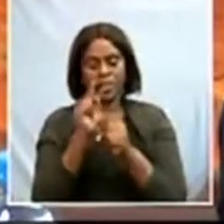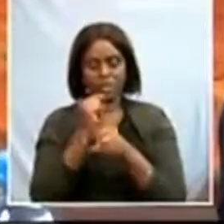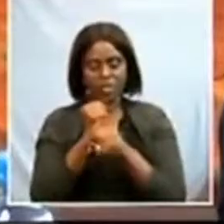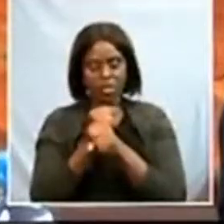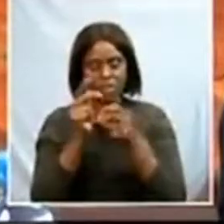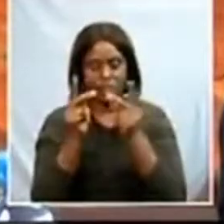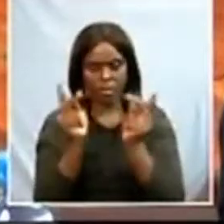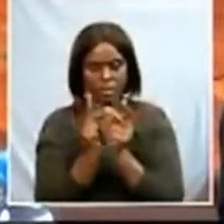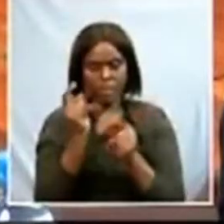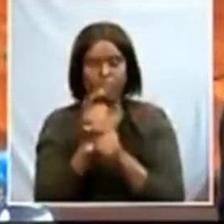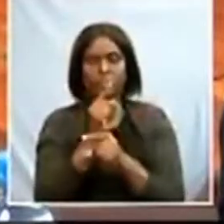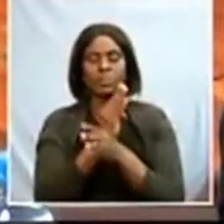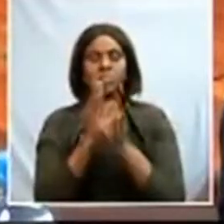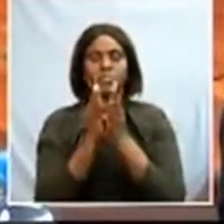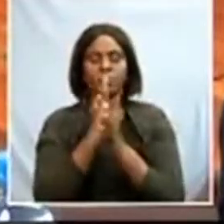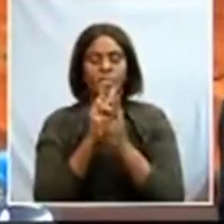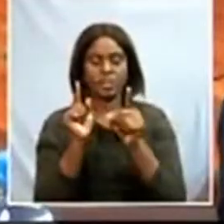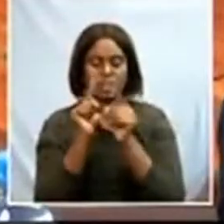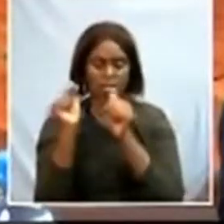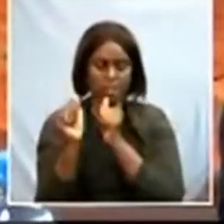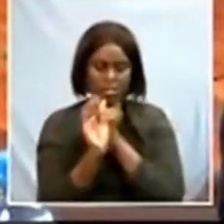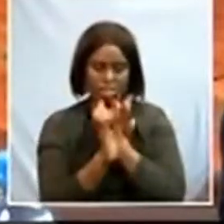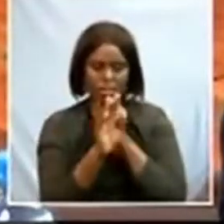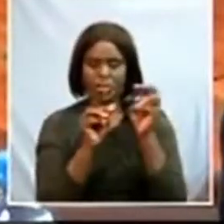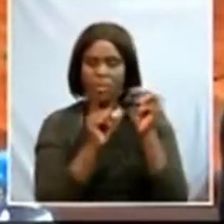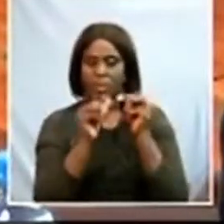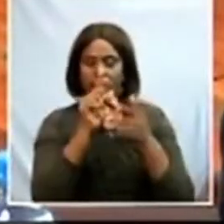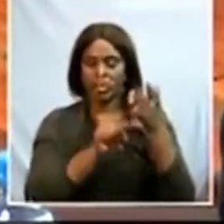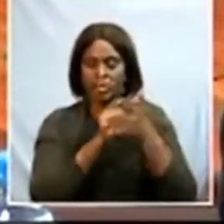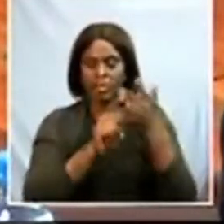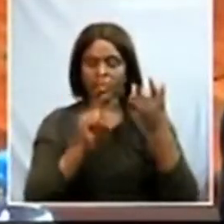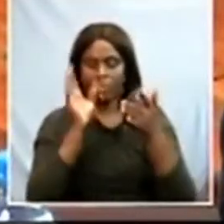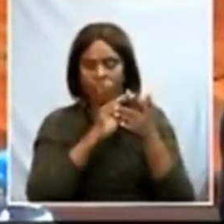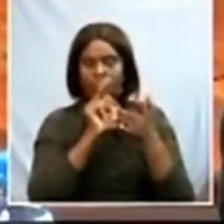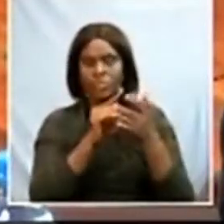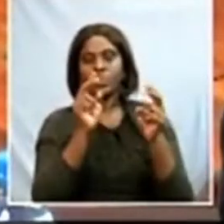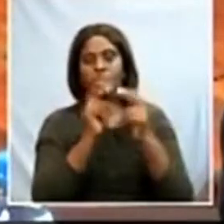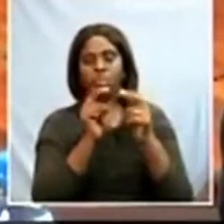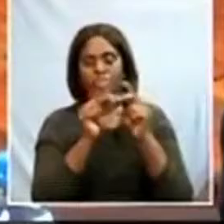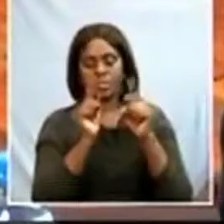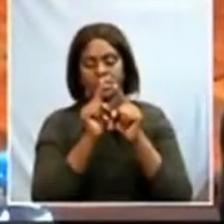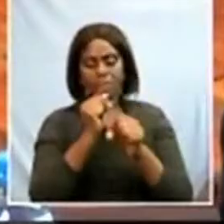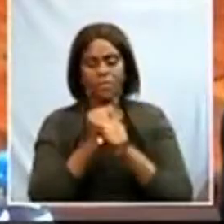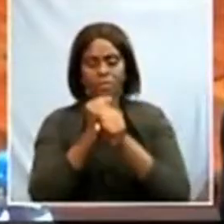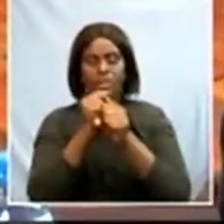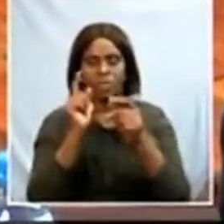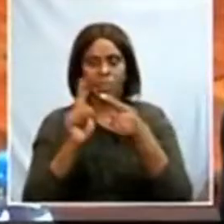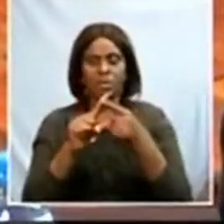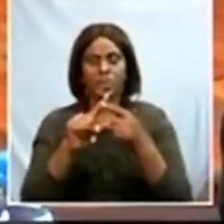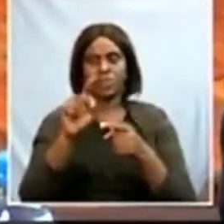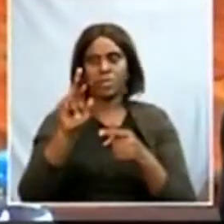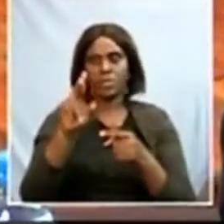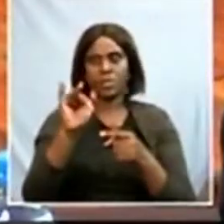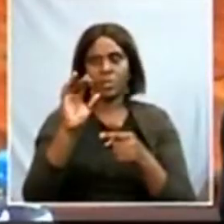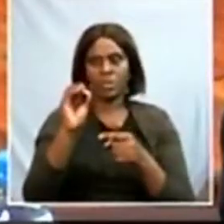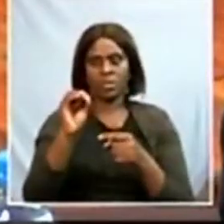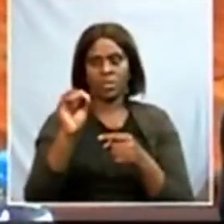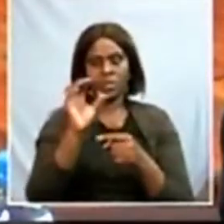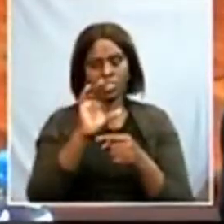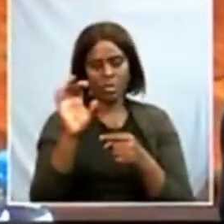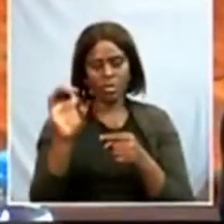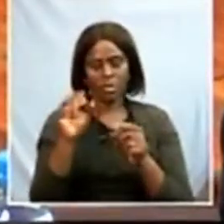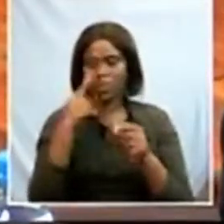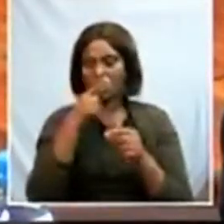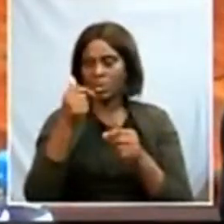site by the contractor. Action taken, management terminated the contract and awarded to Rio Chris General Dealers,